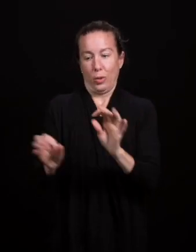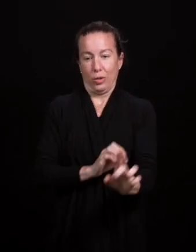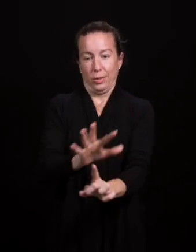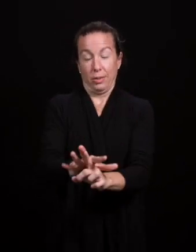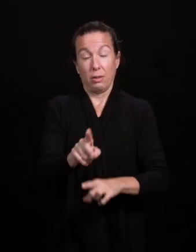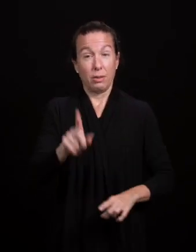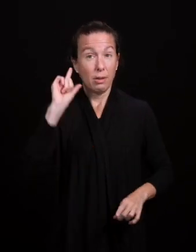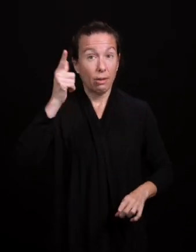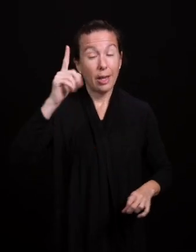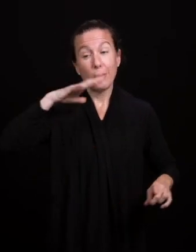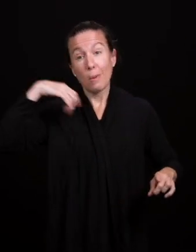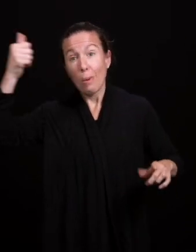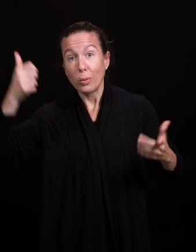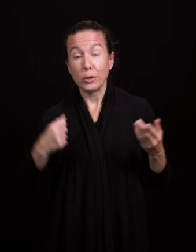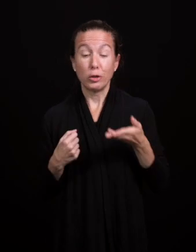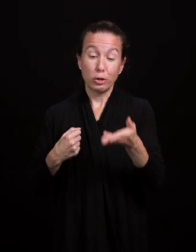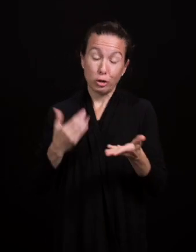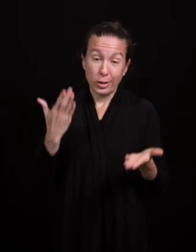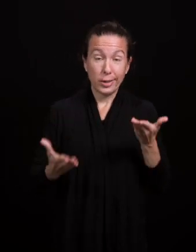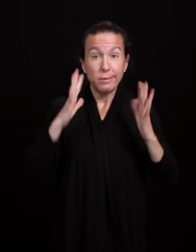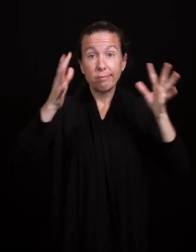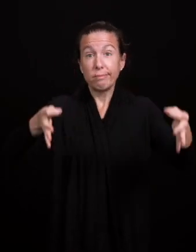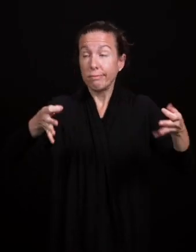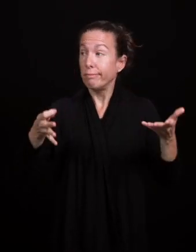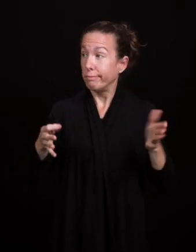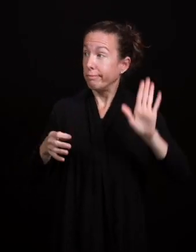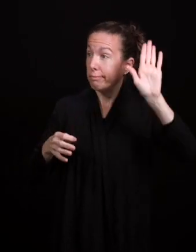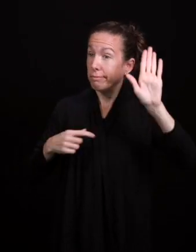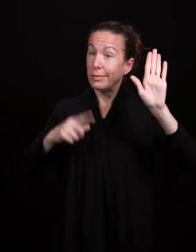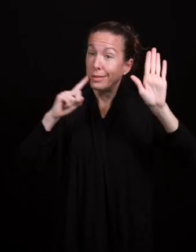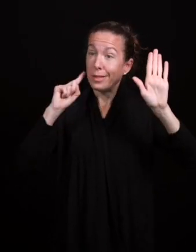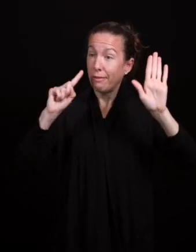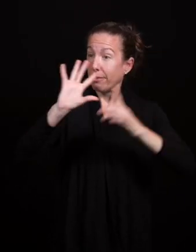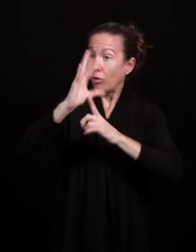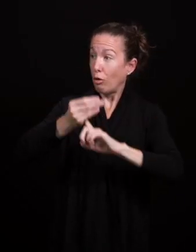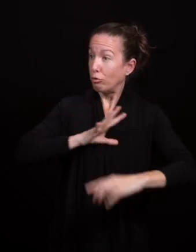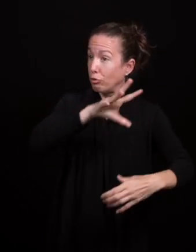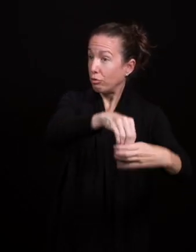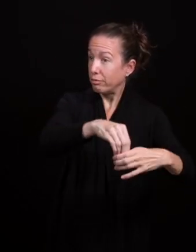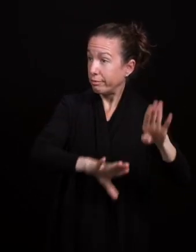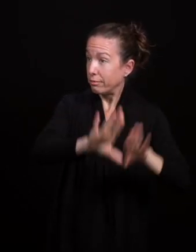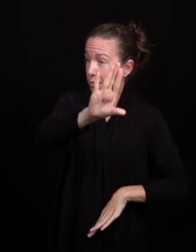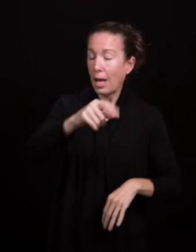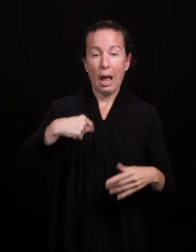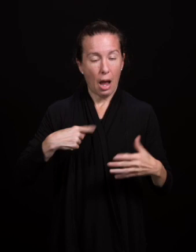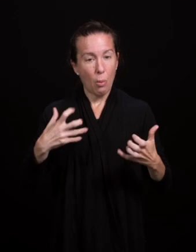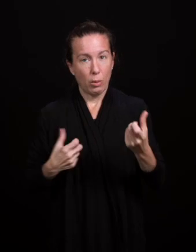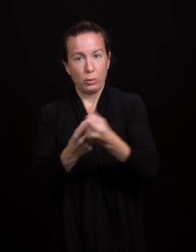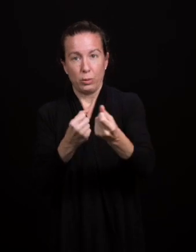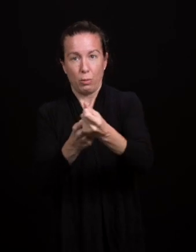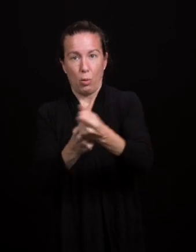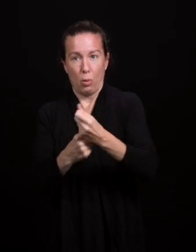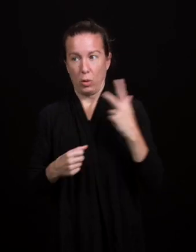she gets older, she may choose that she wants to immerse herself in the deaf culture. And we want to support her if that's her decision.